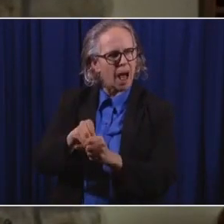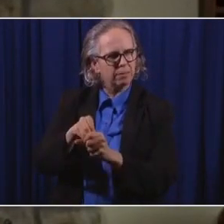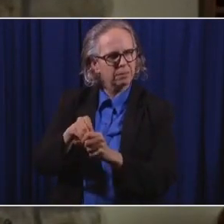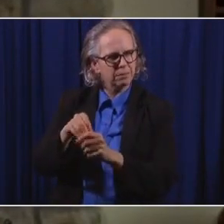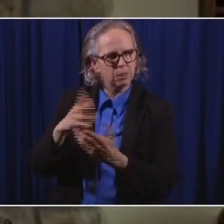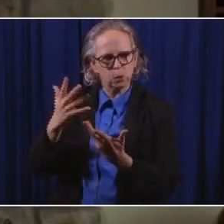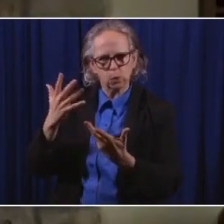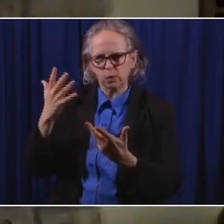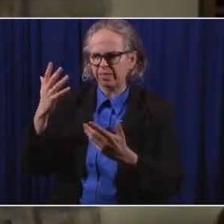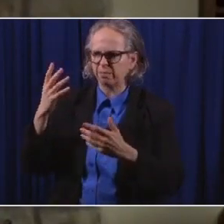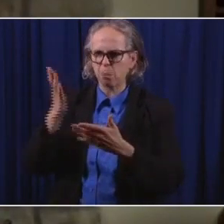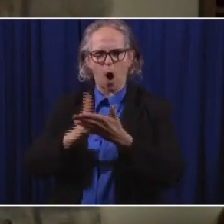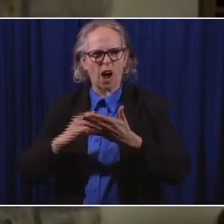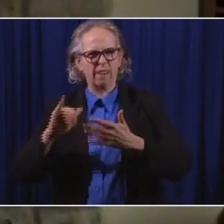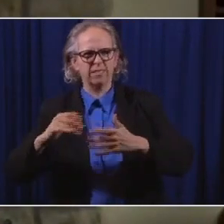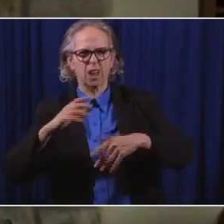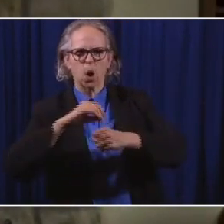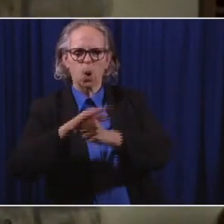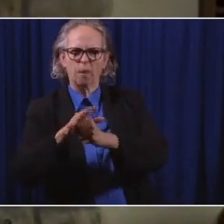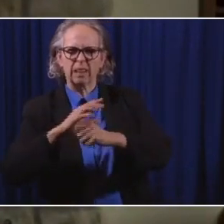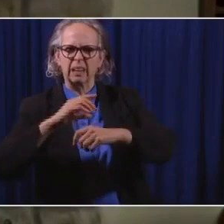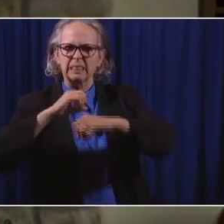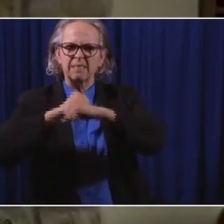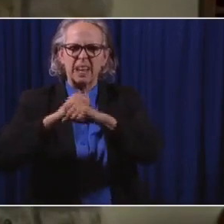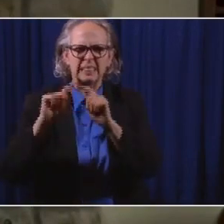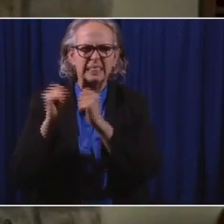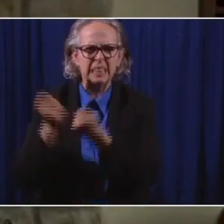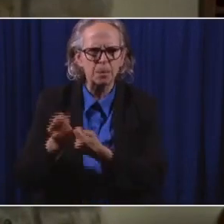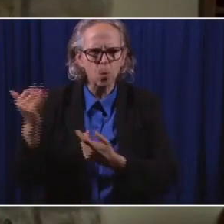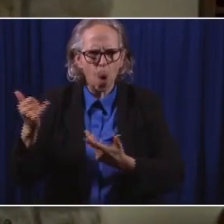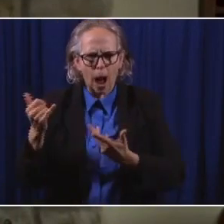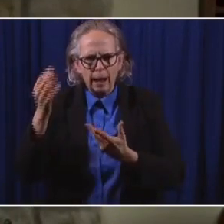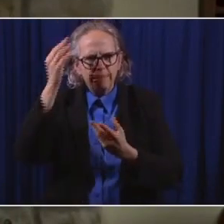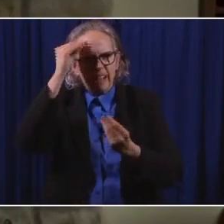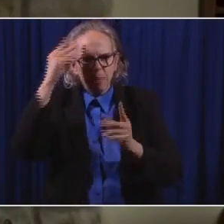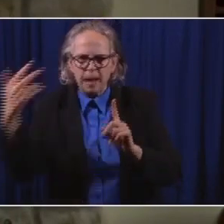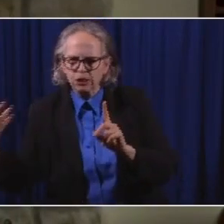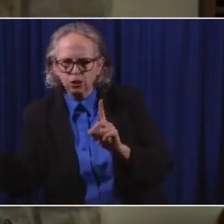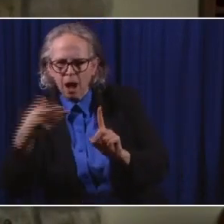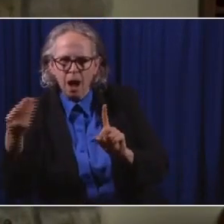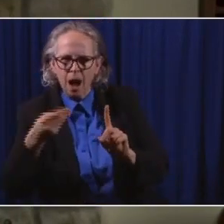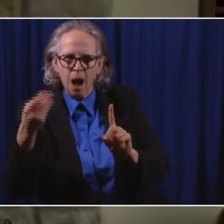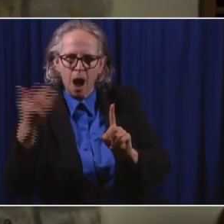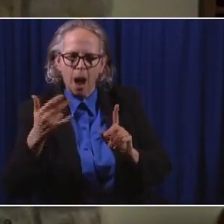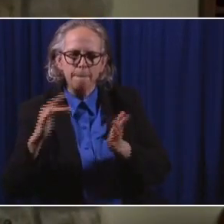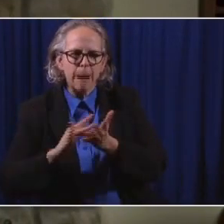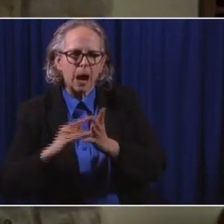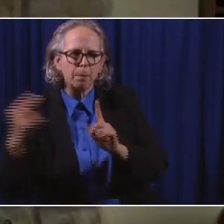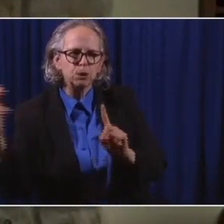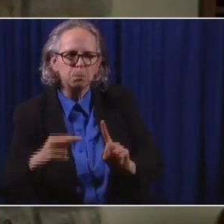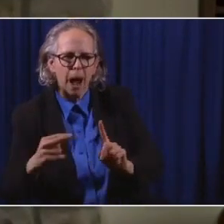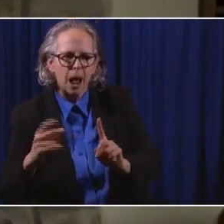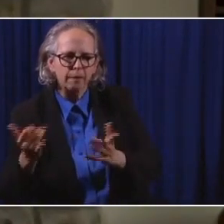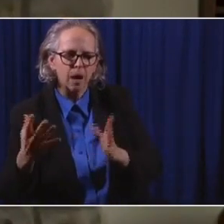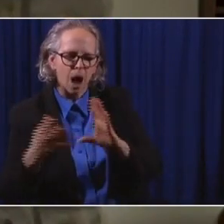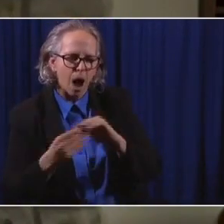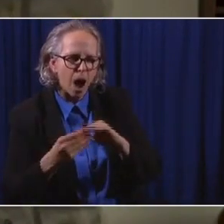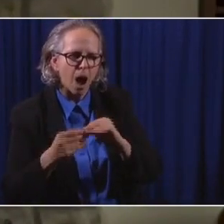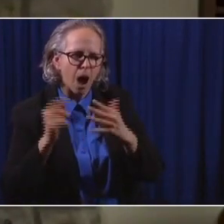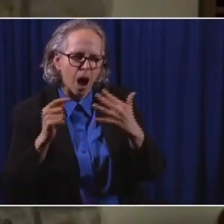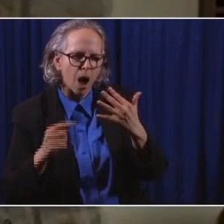call, because they can really give a good indication. Here's what we are seeing in real time that's coming into our